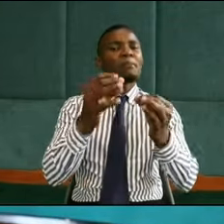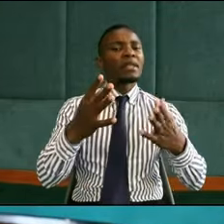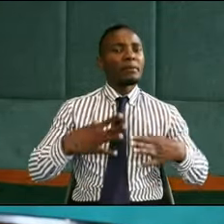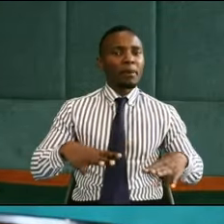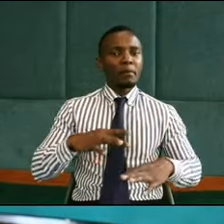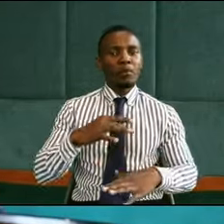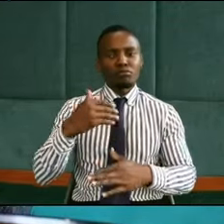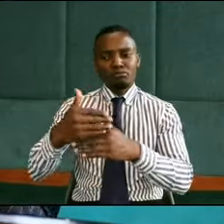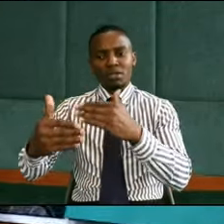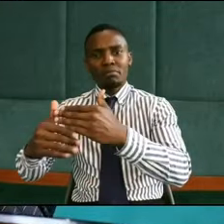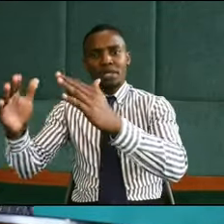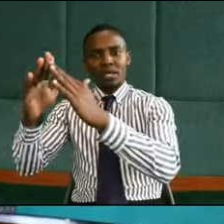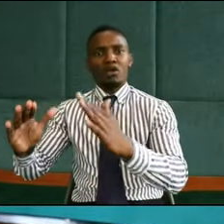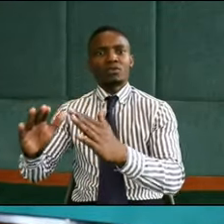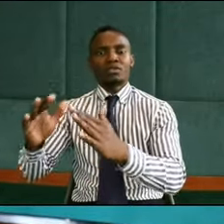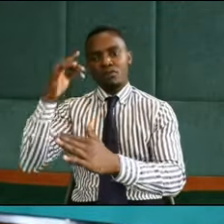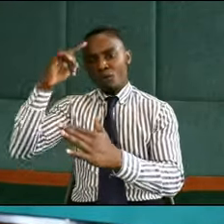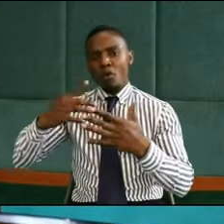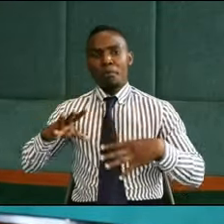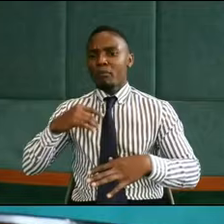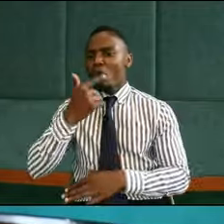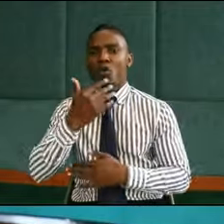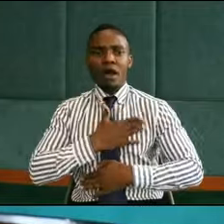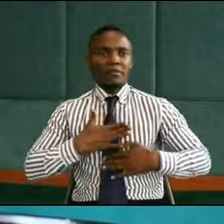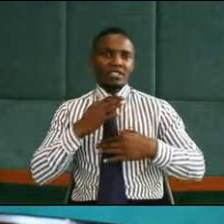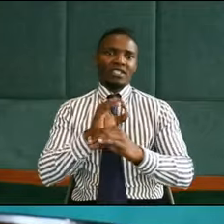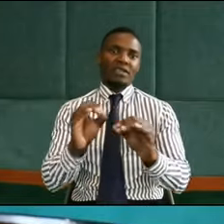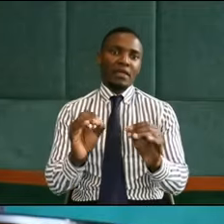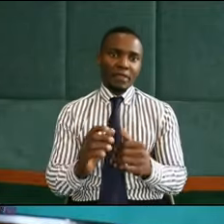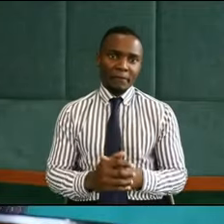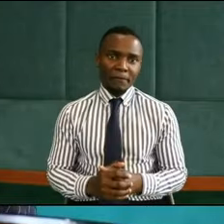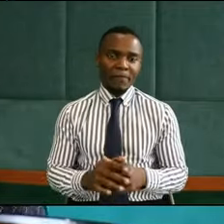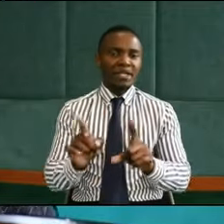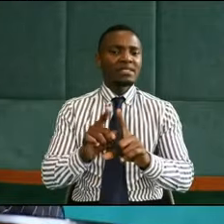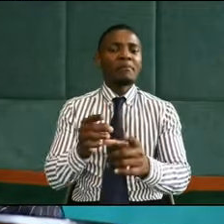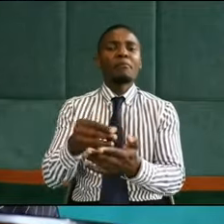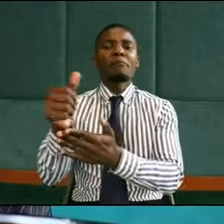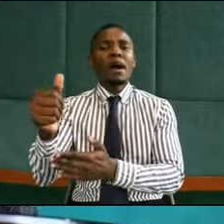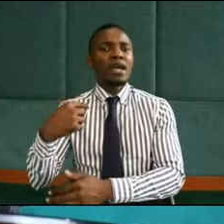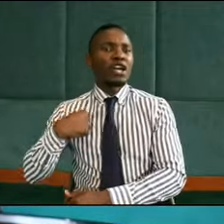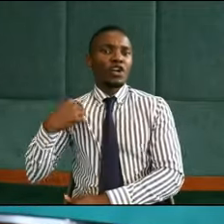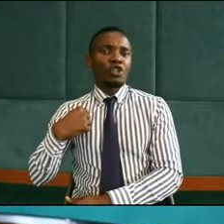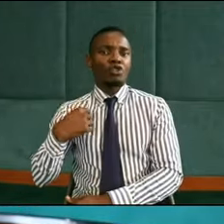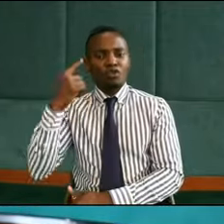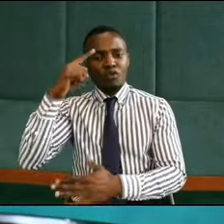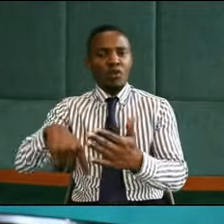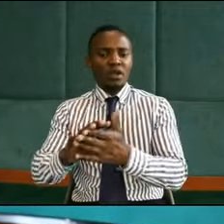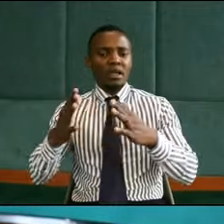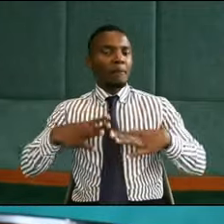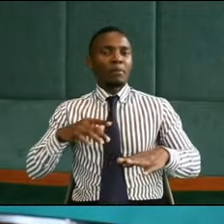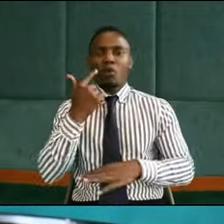asleep who feel it not. Many buy clothes for them who are fallen asleep who feel it